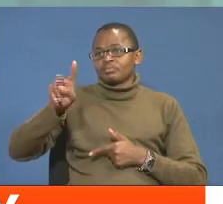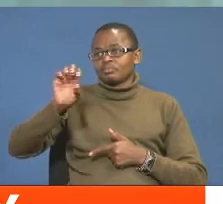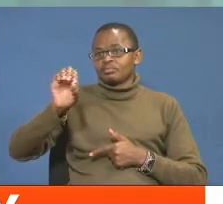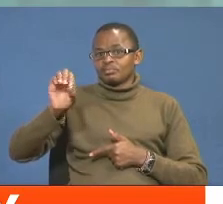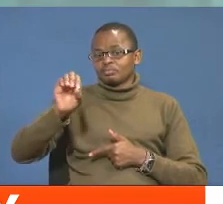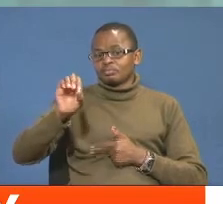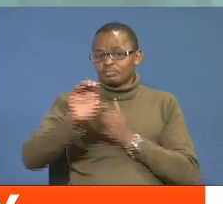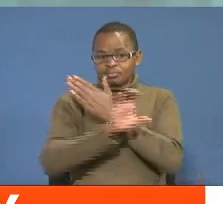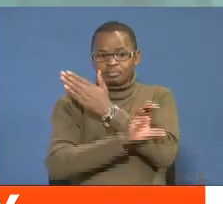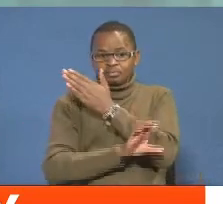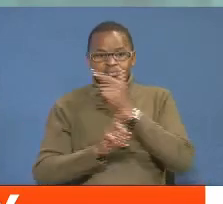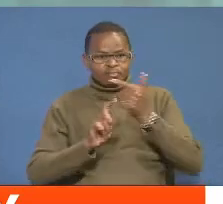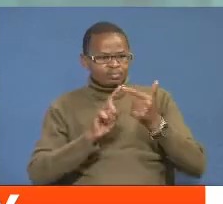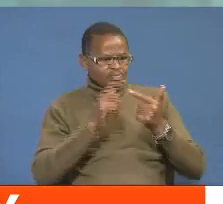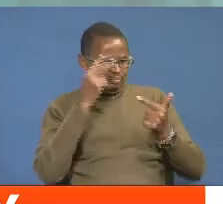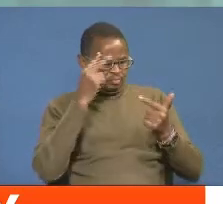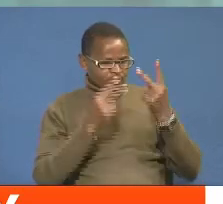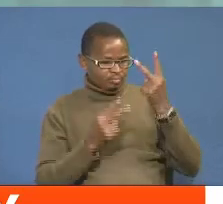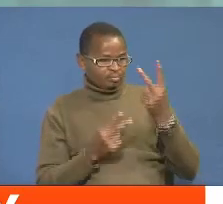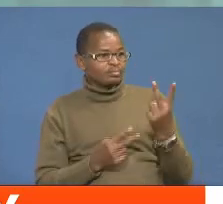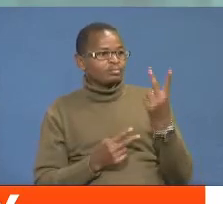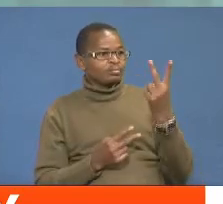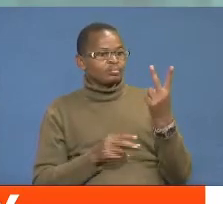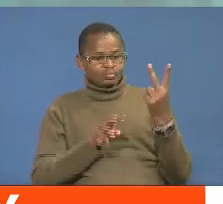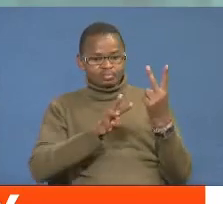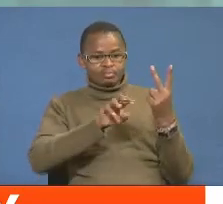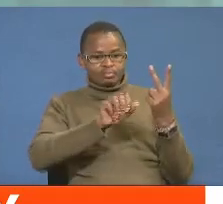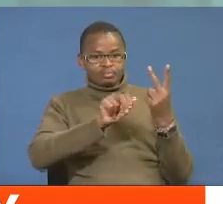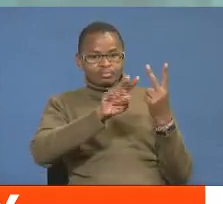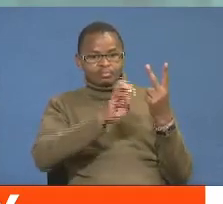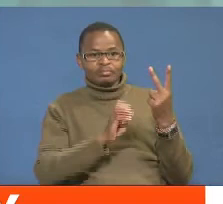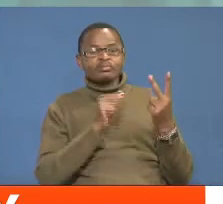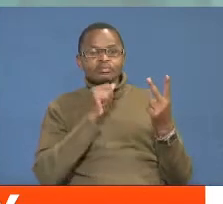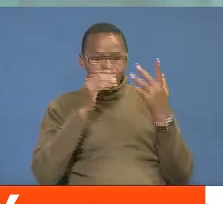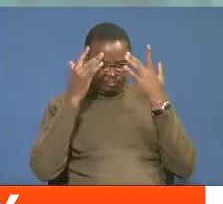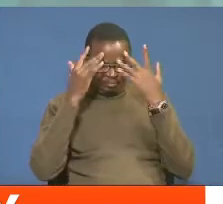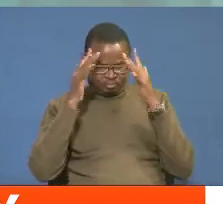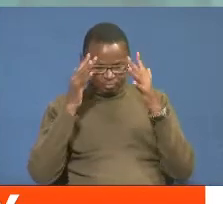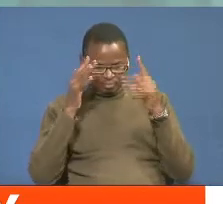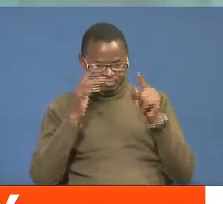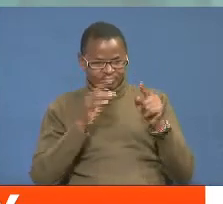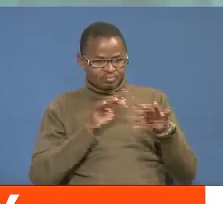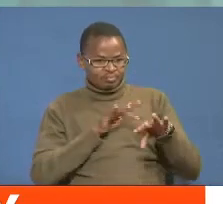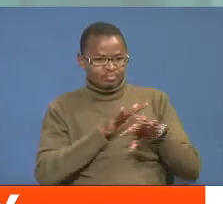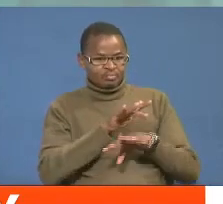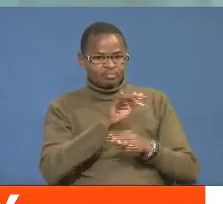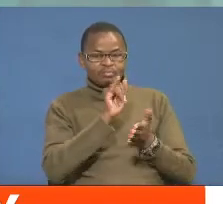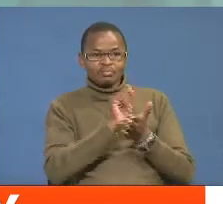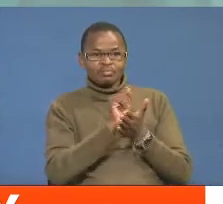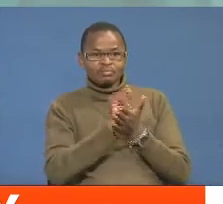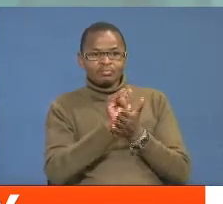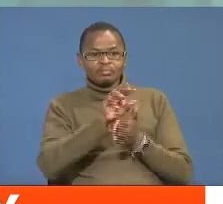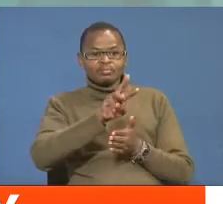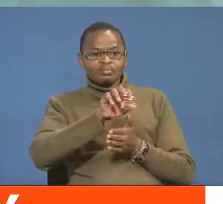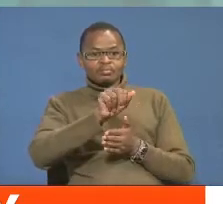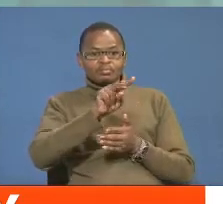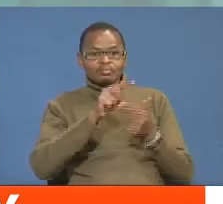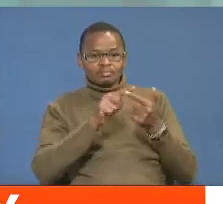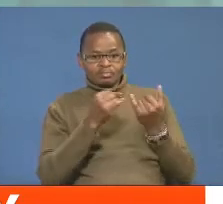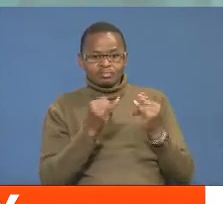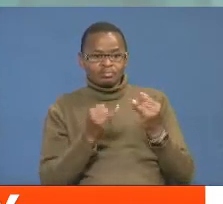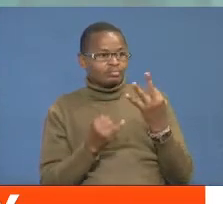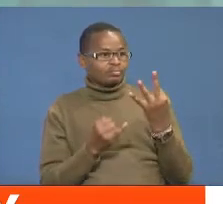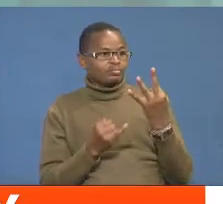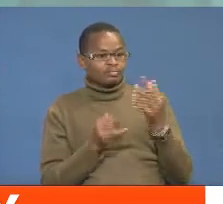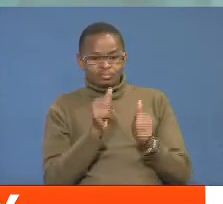22.1% here in the country. When you look into the second wave, some actually didn't even notice the impact of that particular wave. But now in the